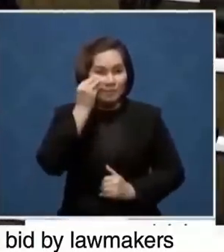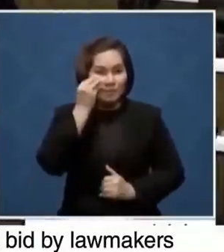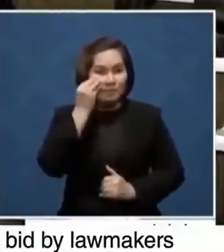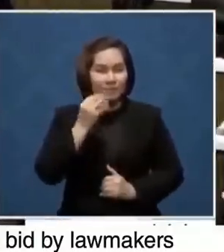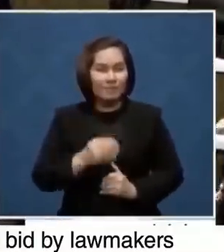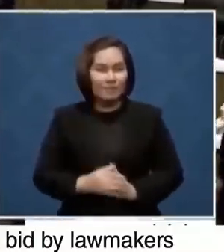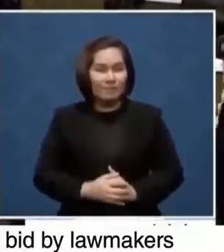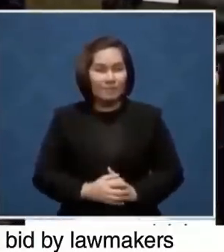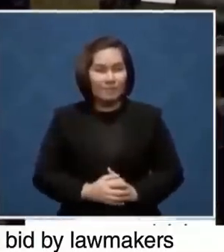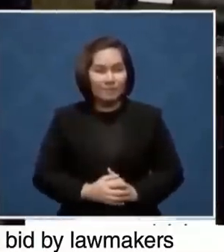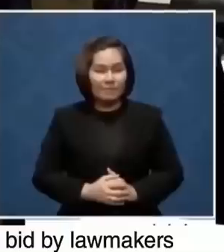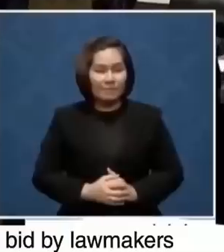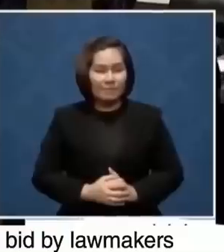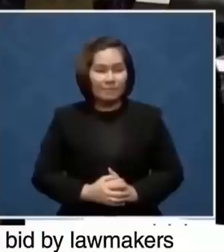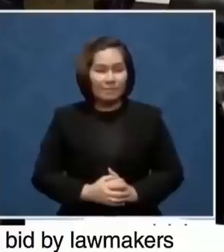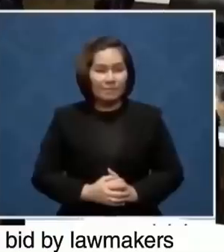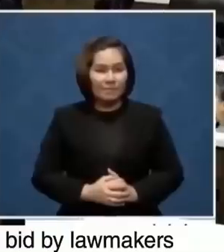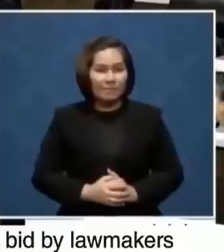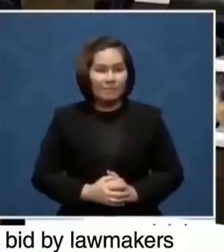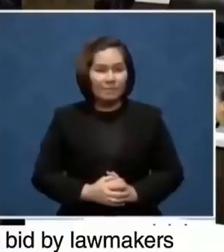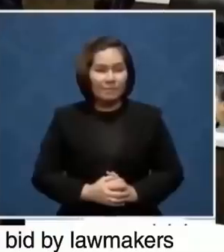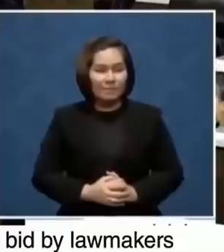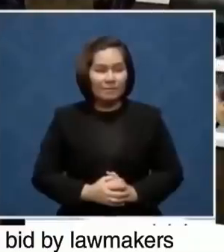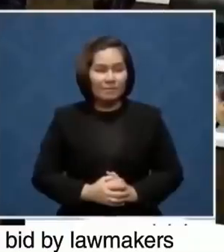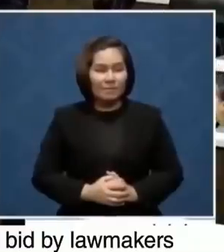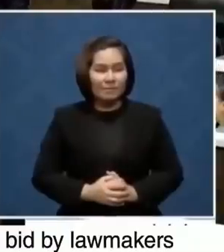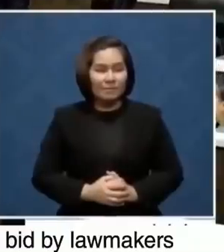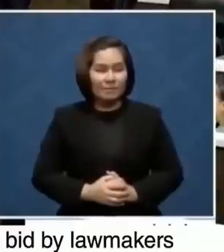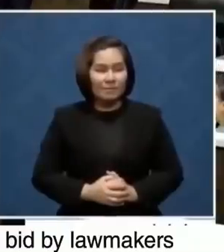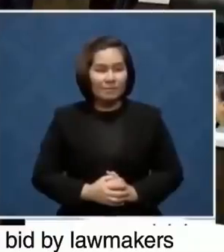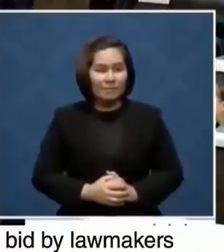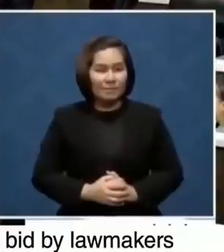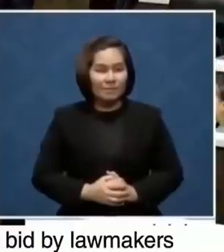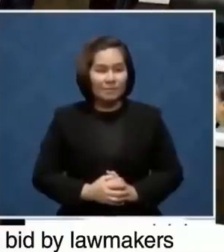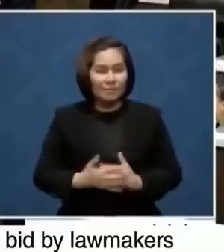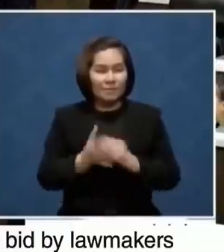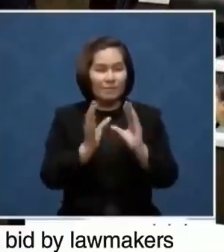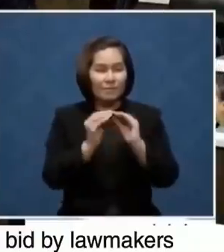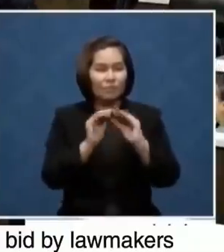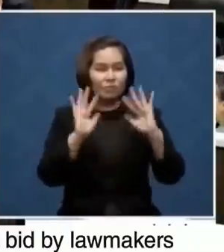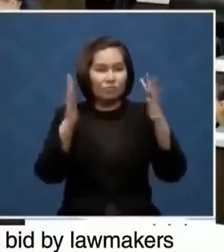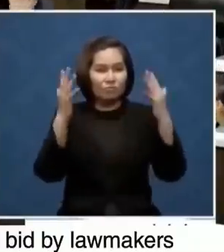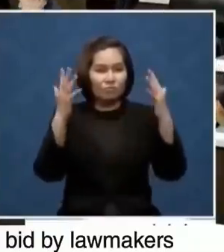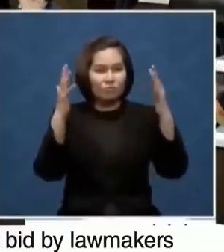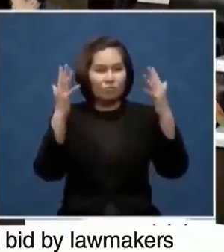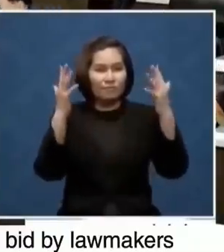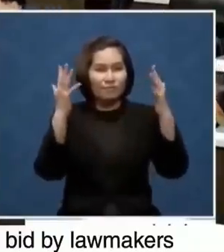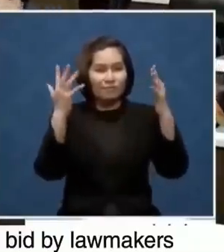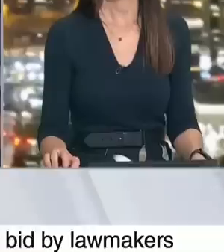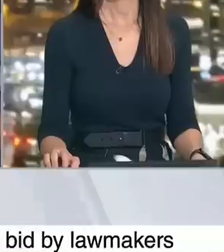whether he had violated election laws for allegedly holding shares in a now defunct media company.